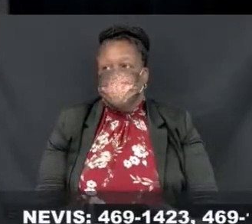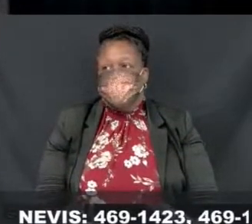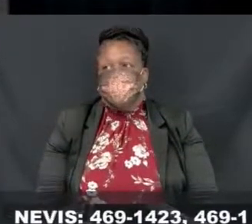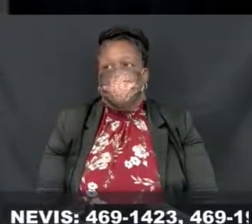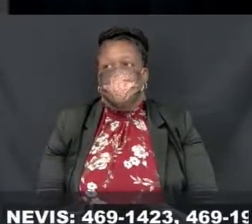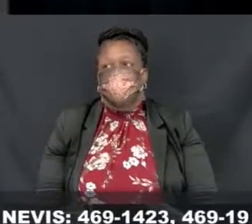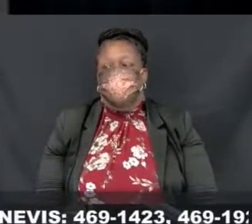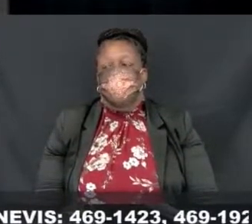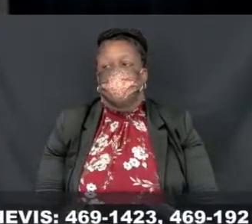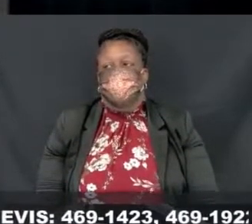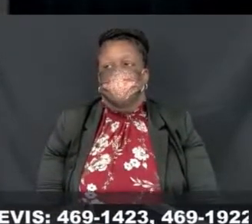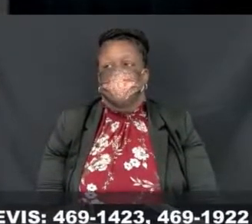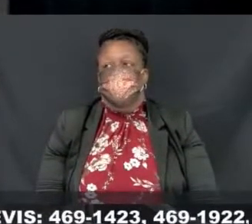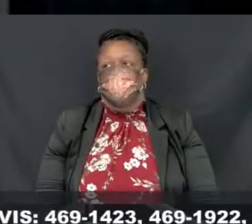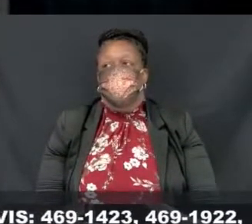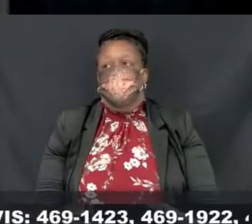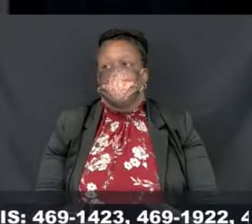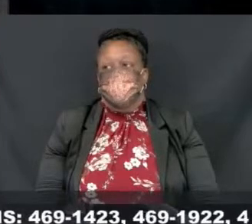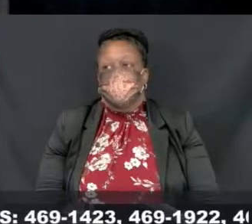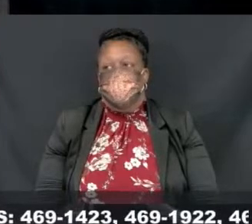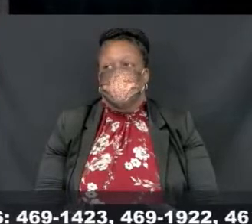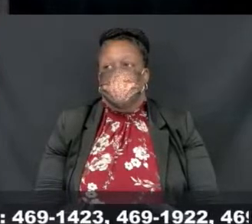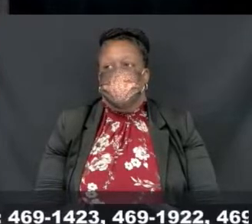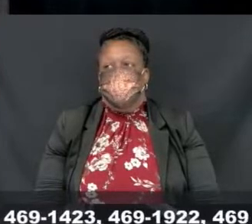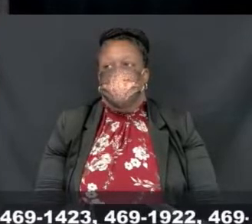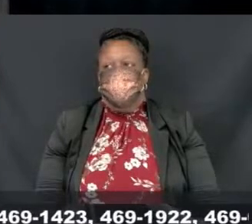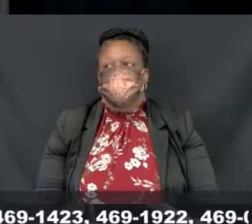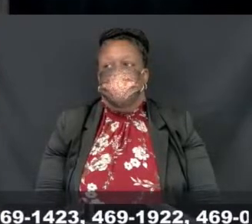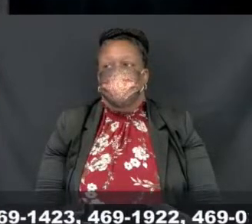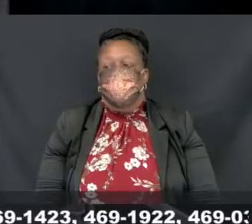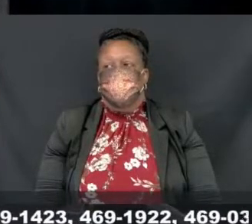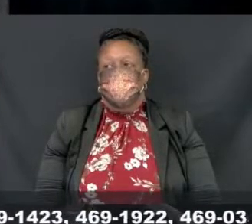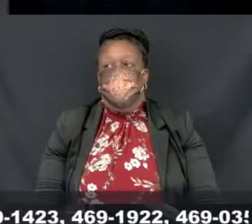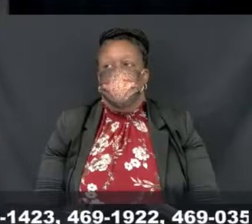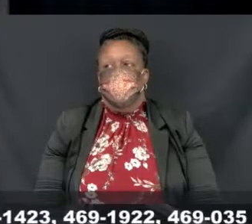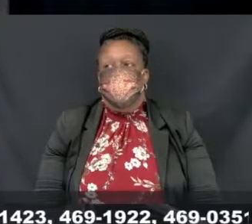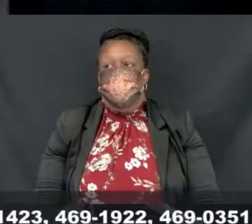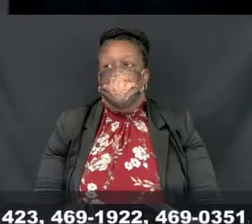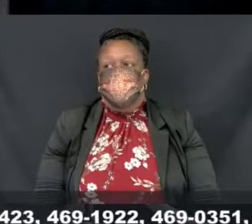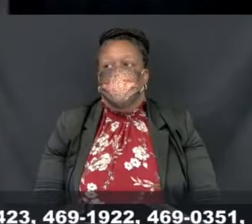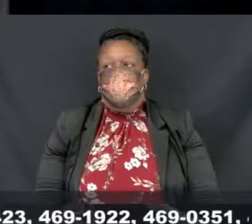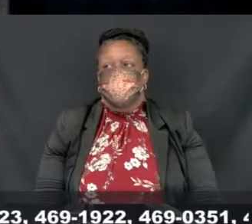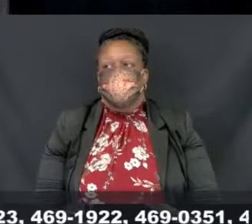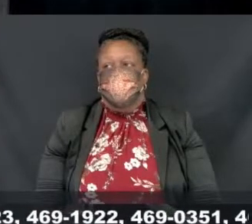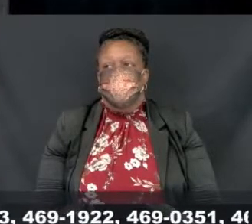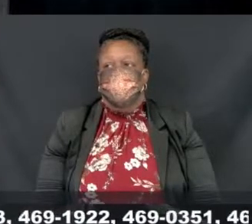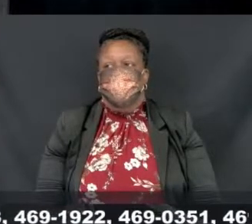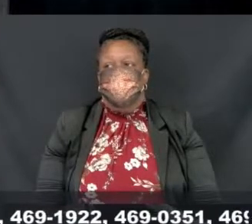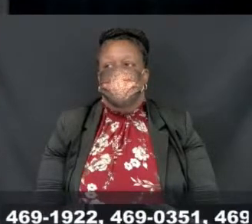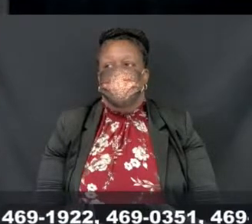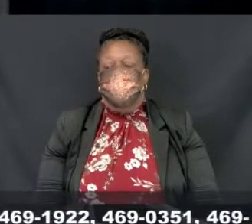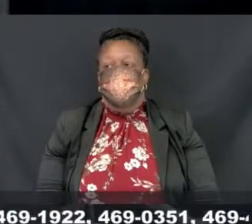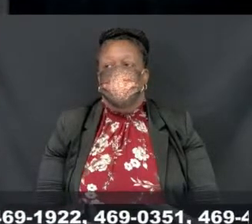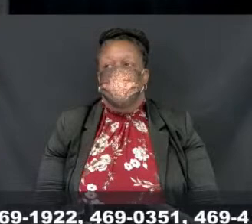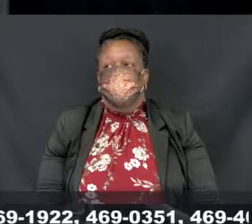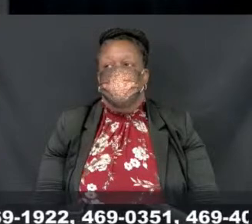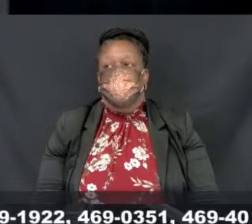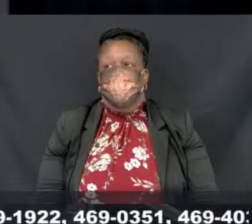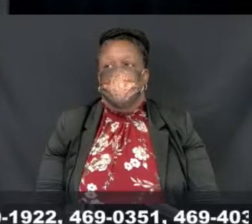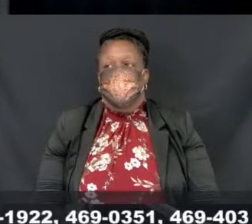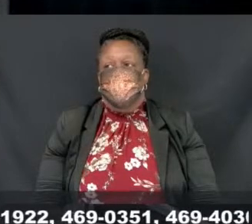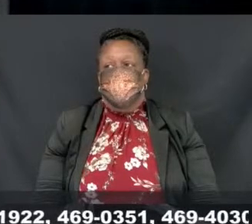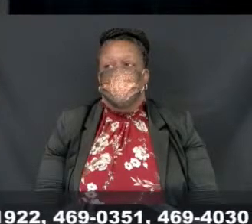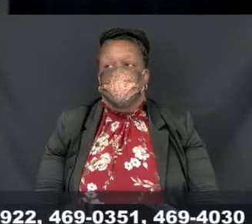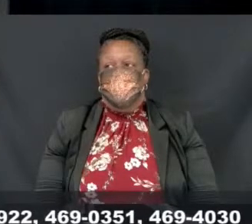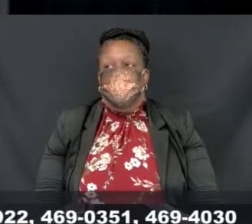to remove the travel farm? When are we going to do this? We have had recommendations, let me just say to you, from the border agencies, for